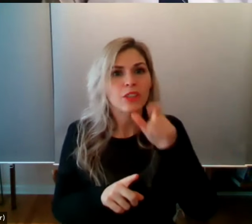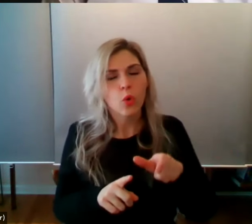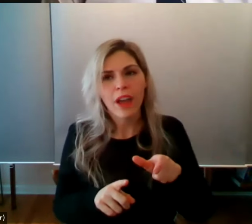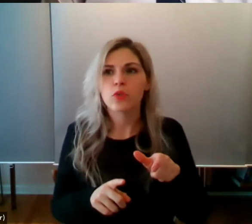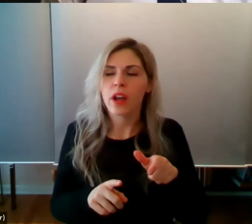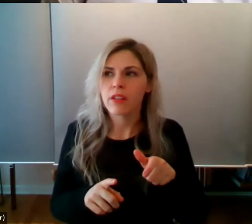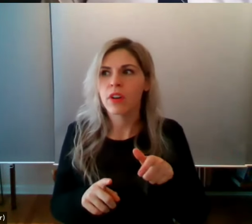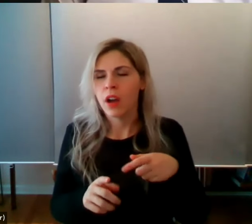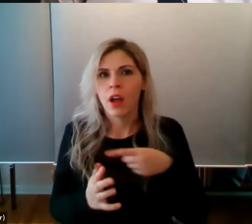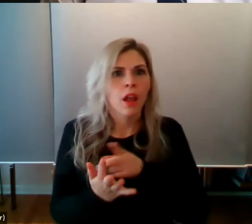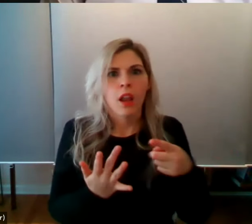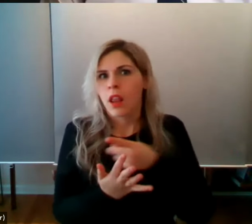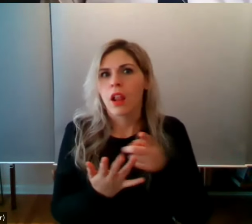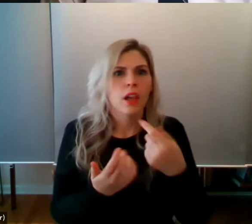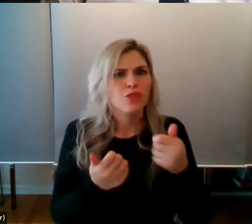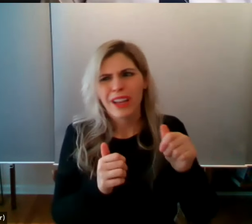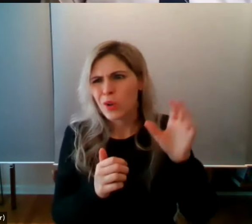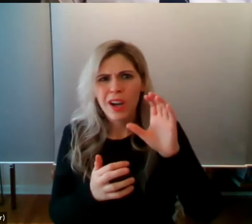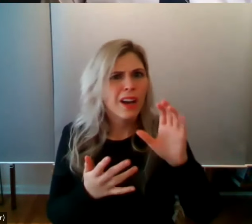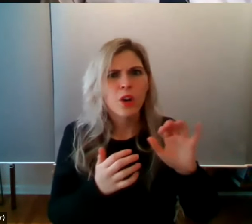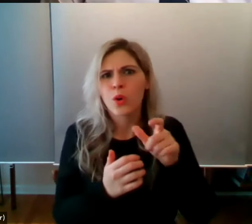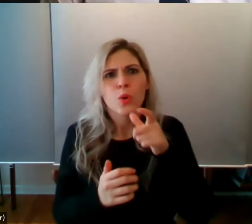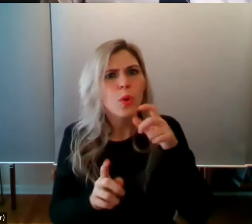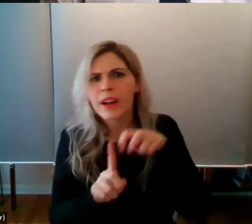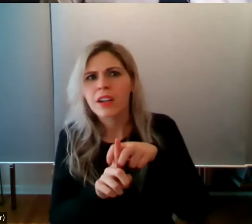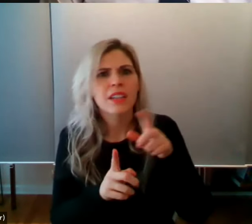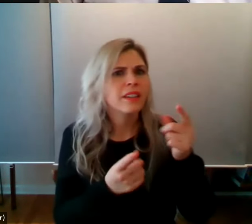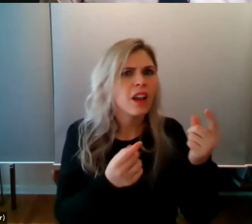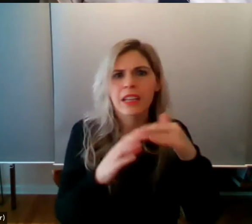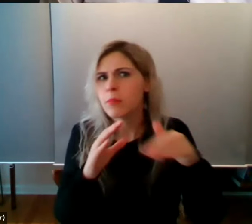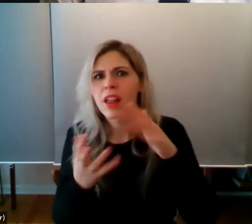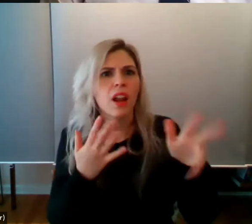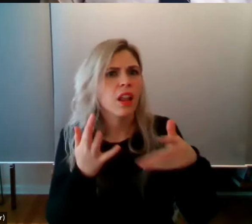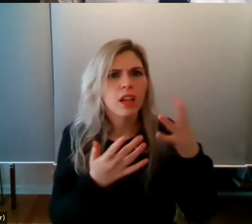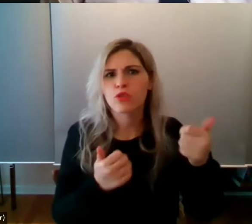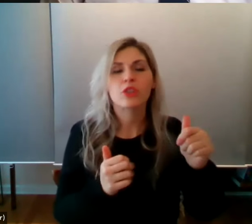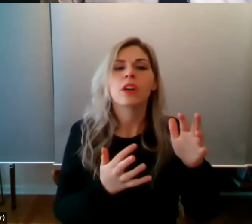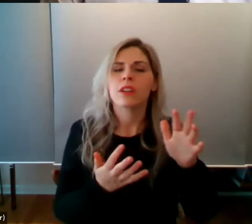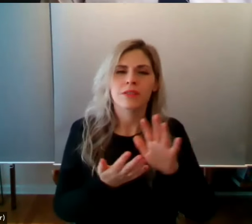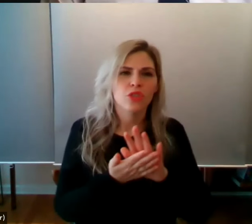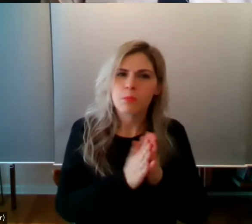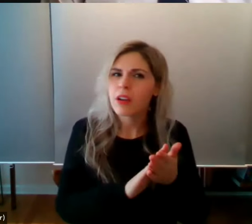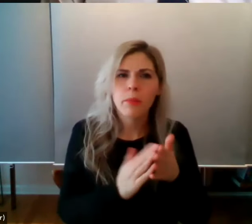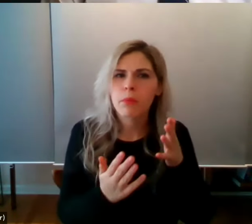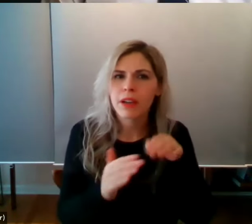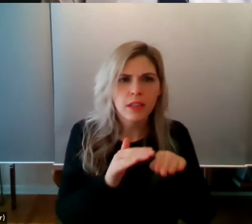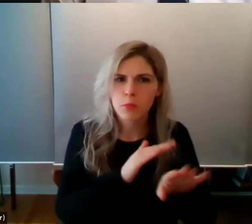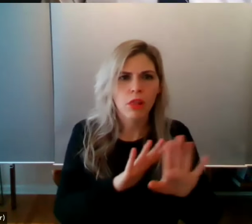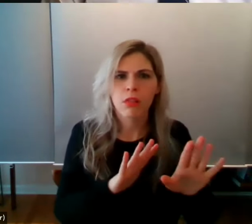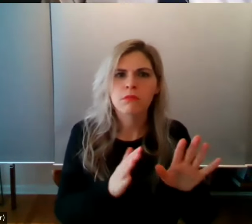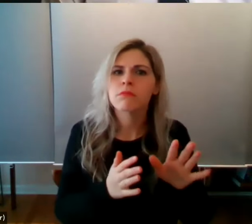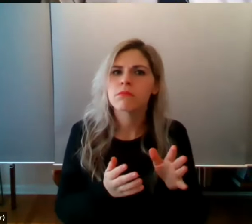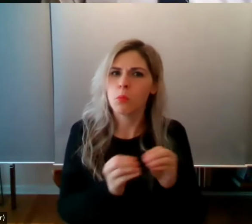of bureaucratic hoops and things like that, again, to make it inclusive and normal. So I